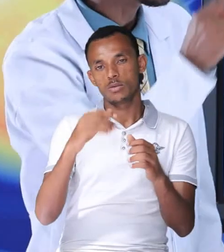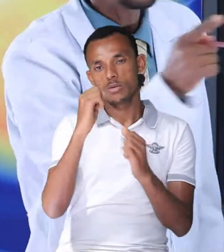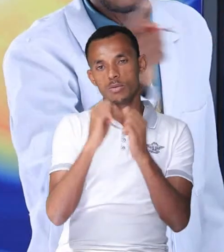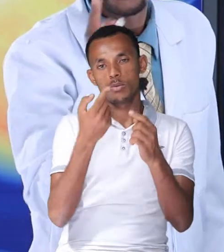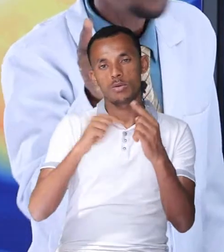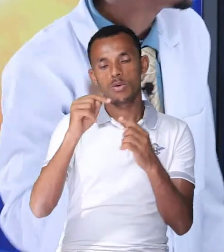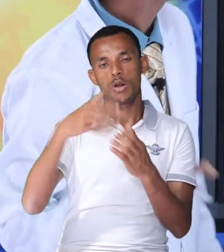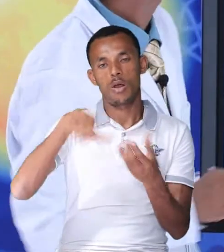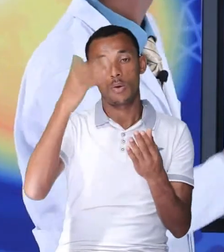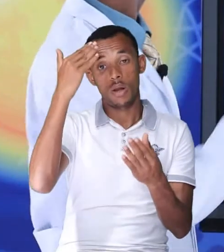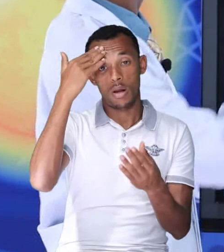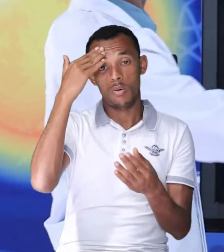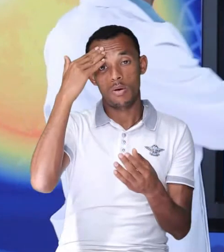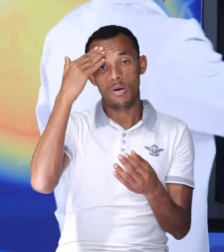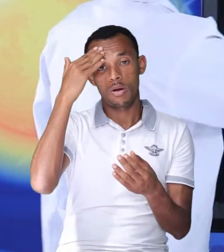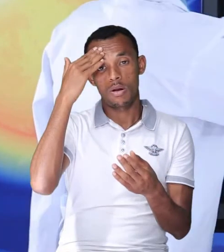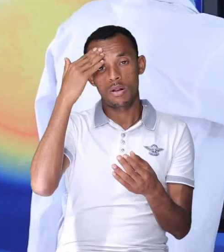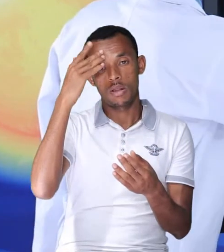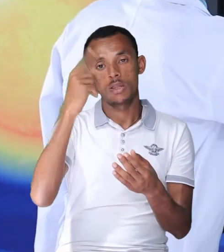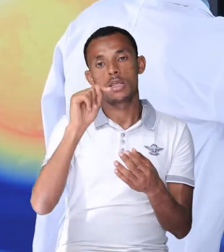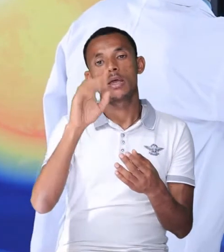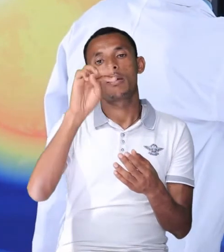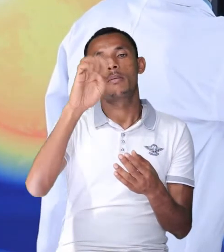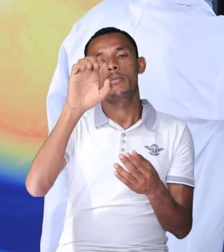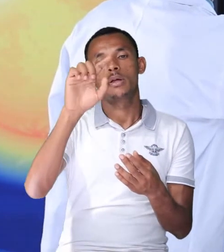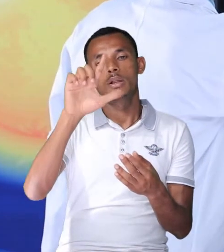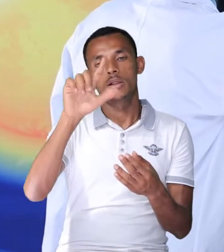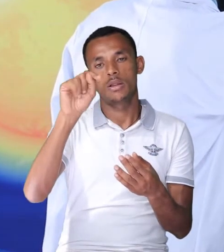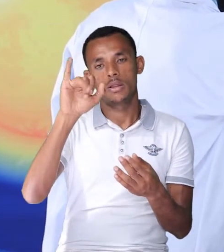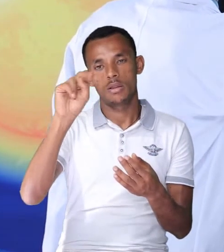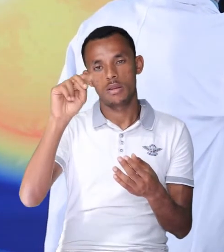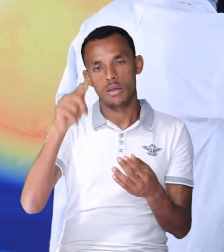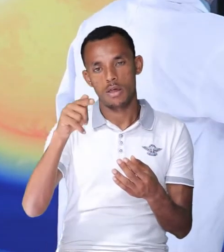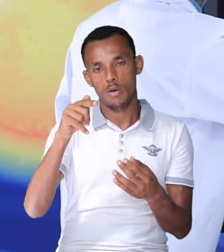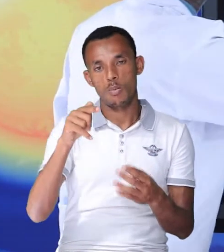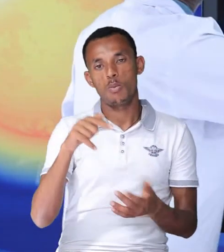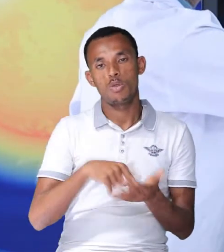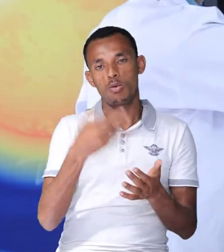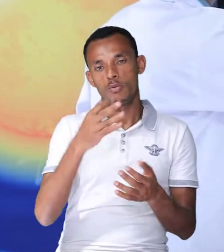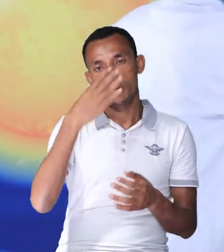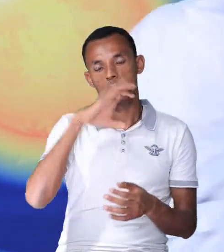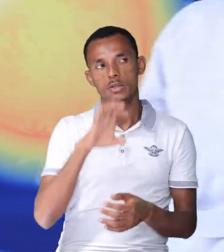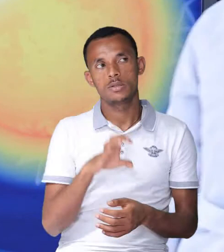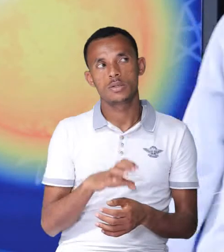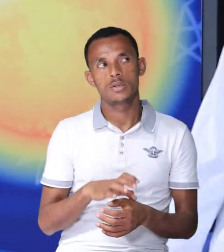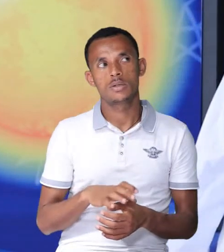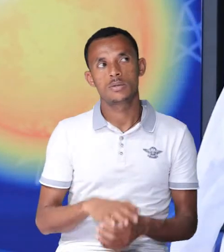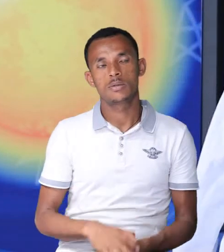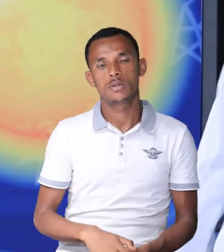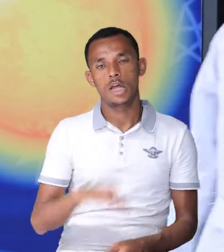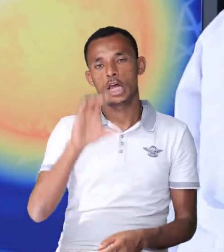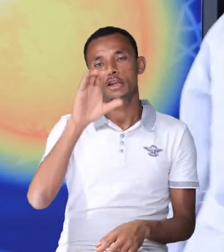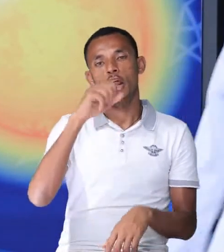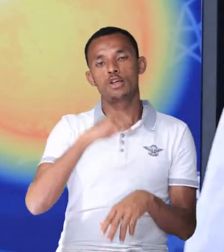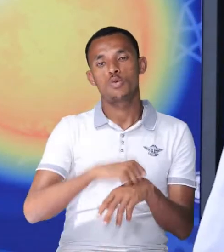a liquid is known as the melting point. The temperature at which crystalline